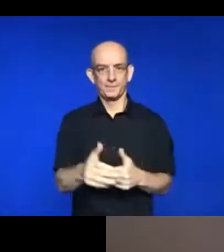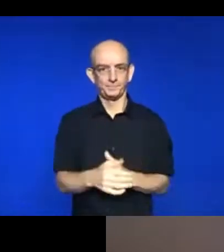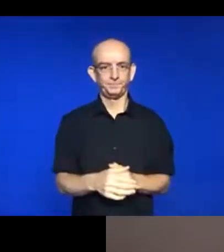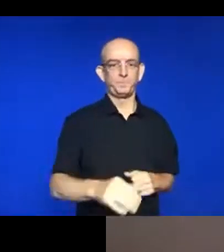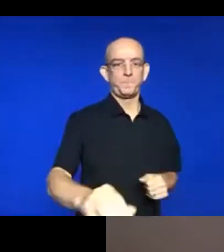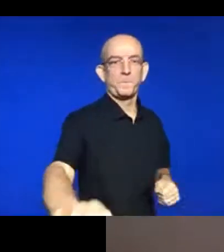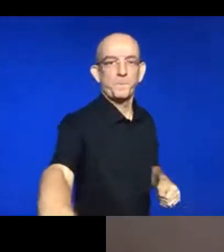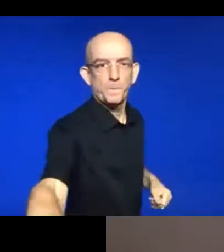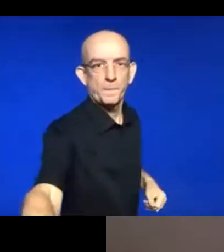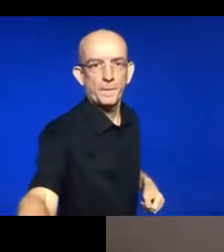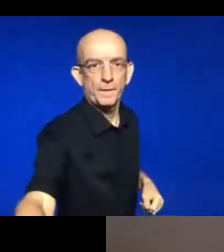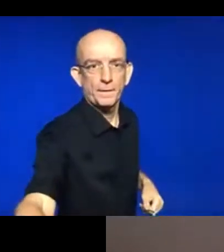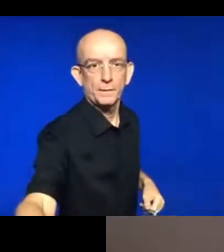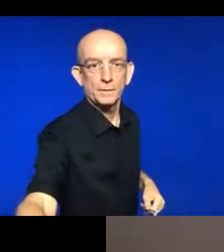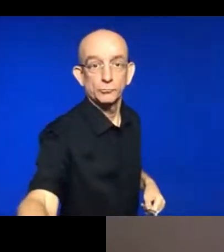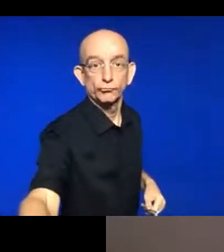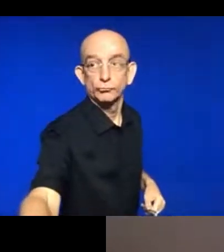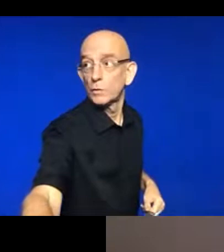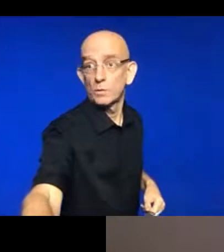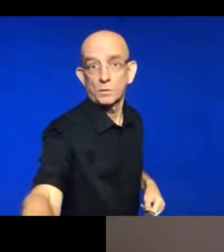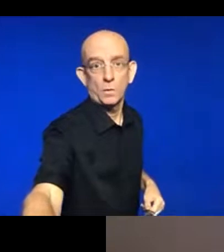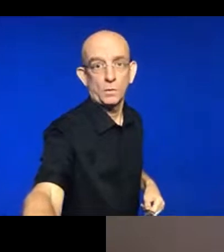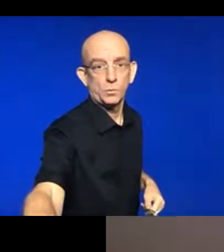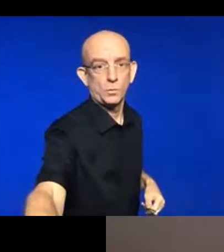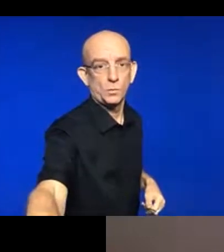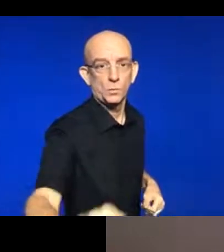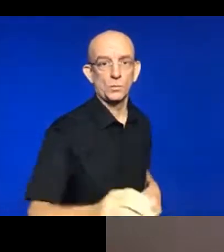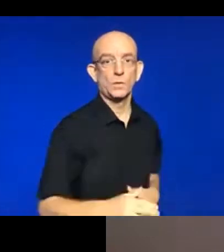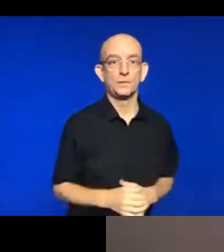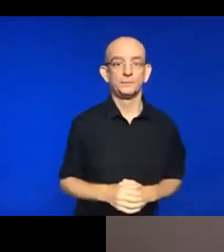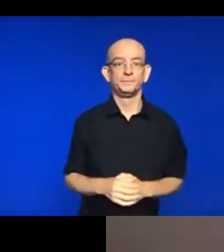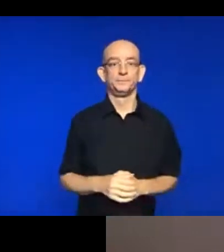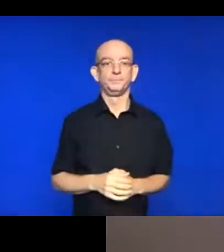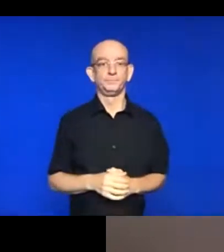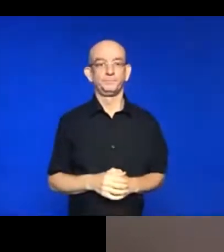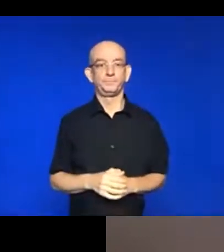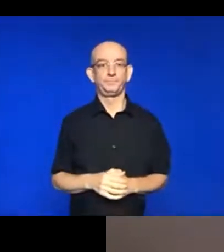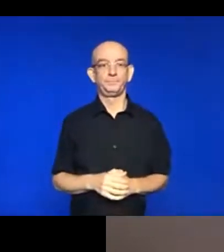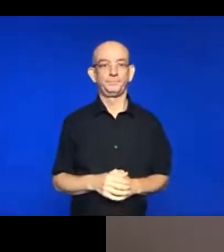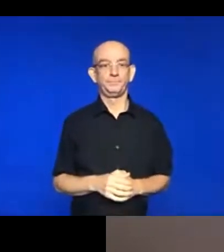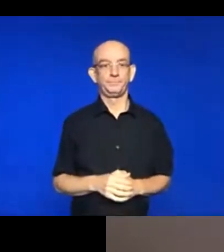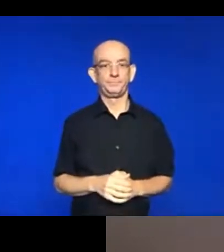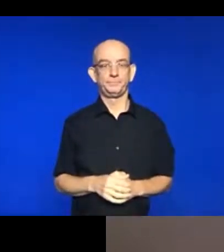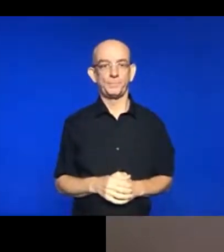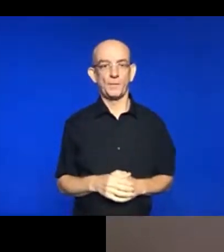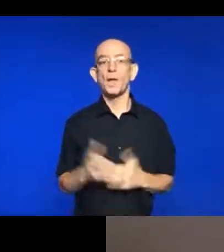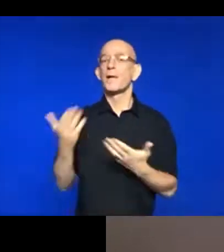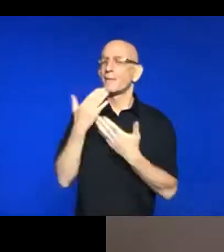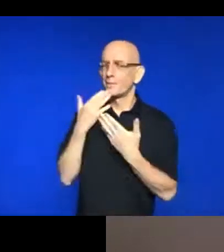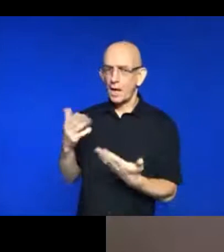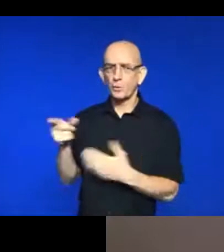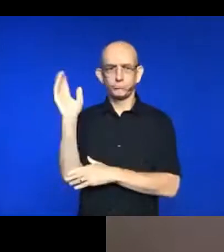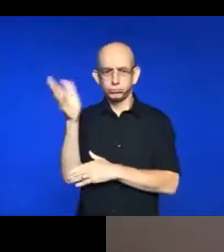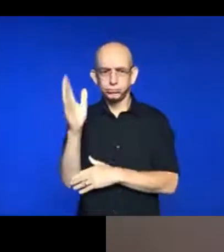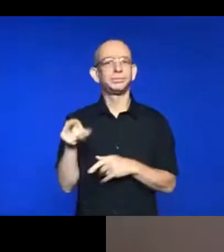inclusive education is for learners with disabilities, and we hope that this crisis will not create some